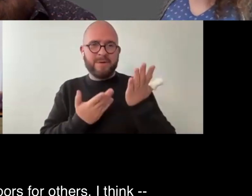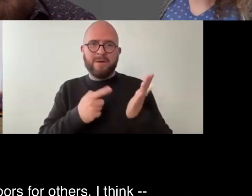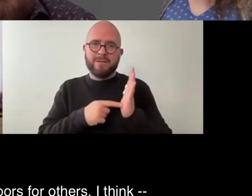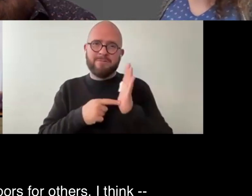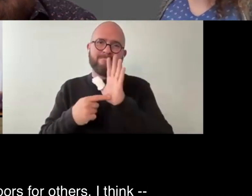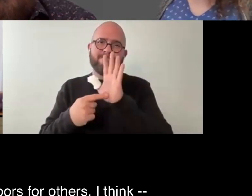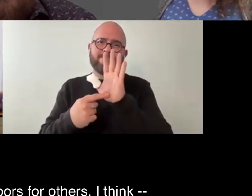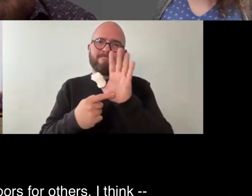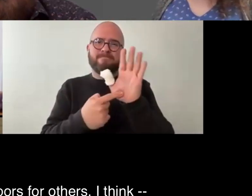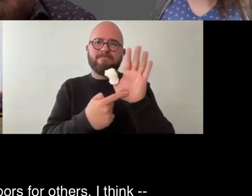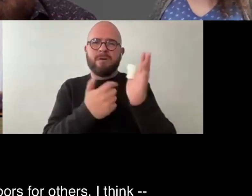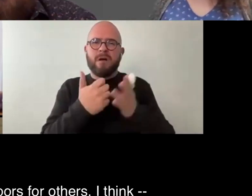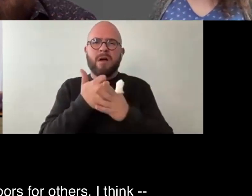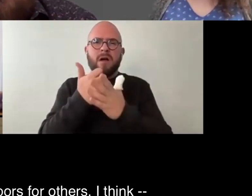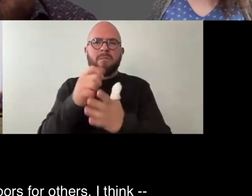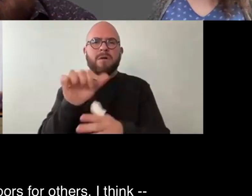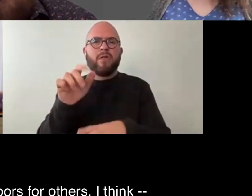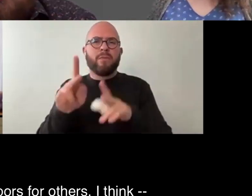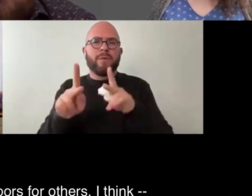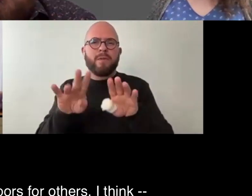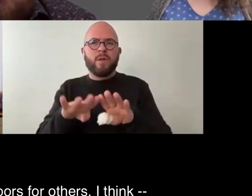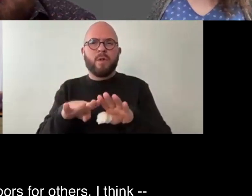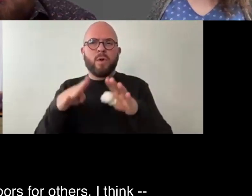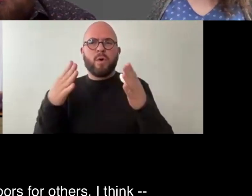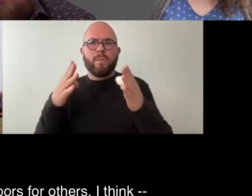for others. I think,